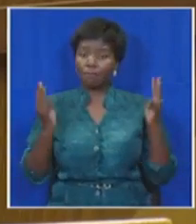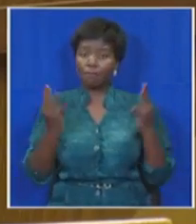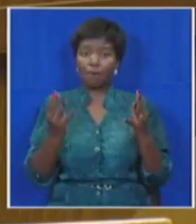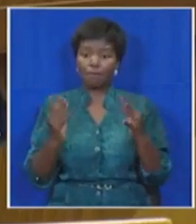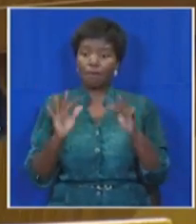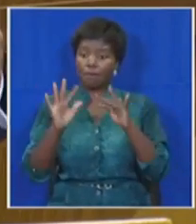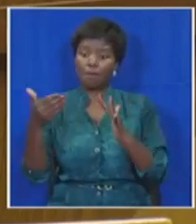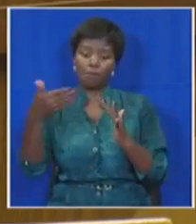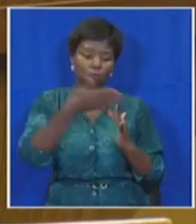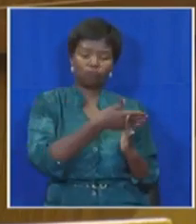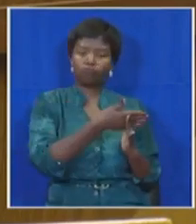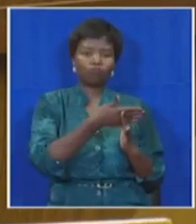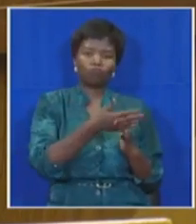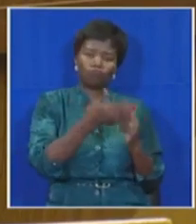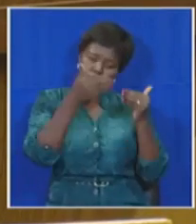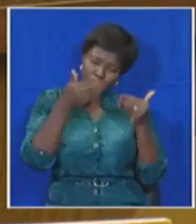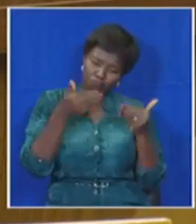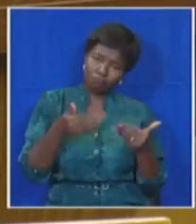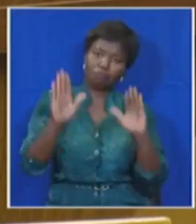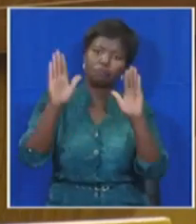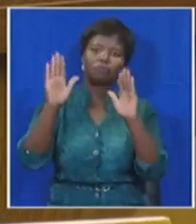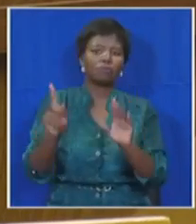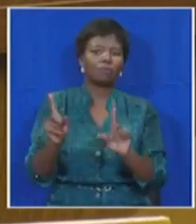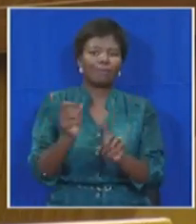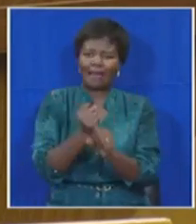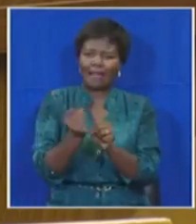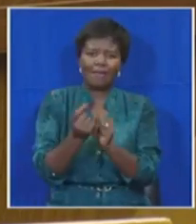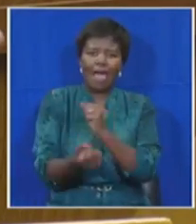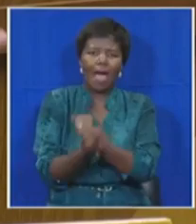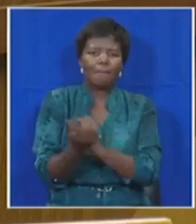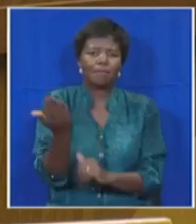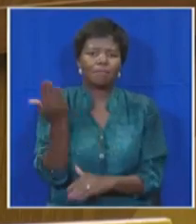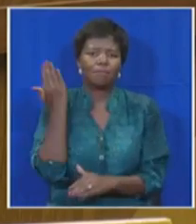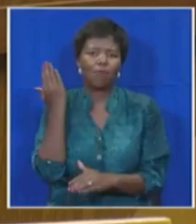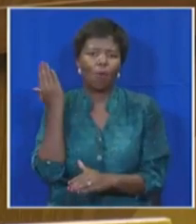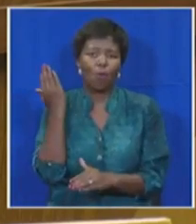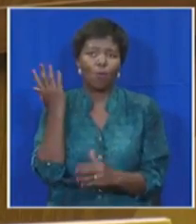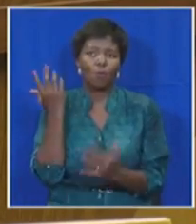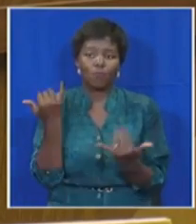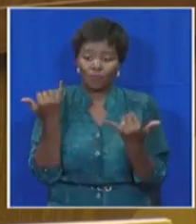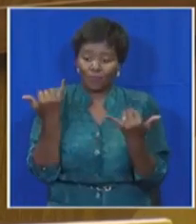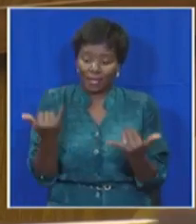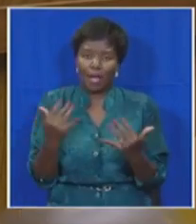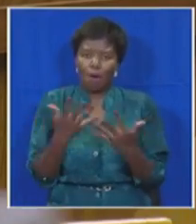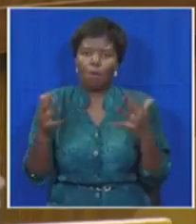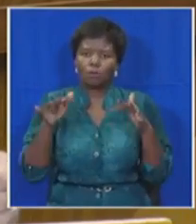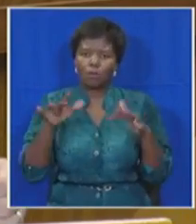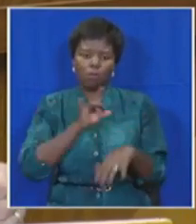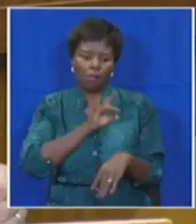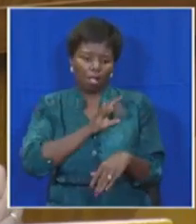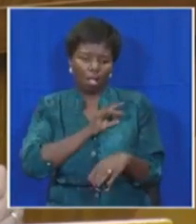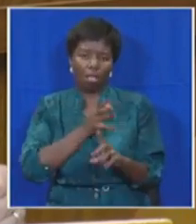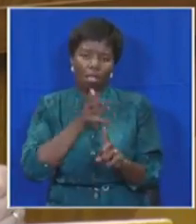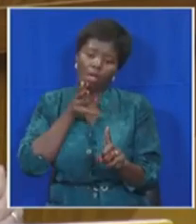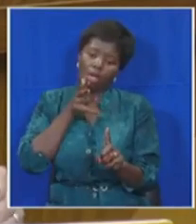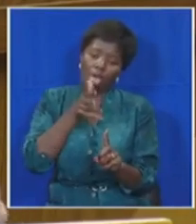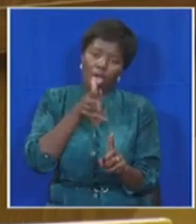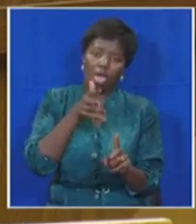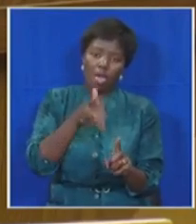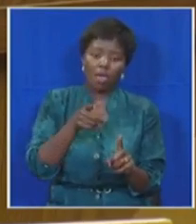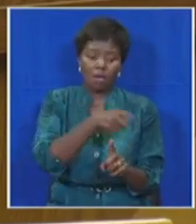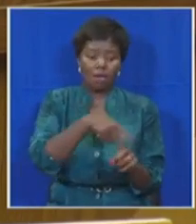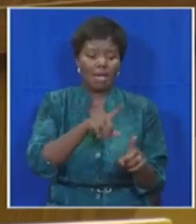away from this Parliament than they've ever been before, in an environment of heightened fear and intimidation of the opposition